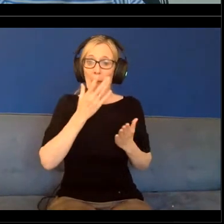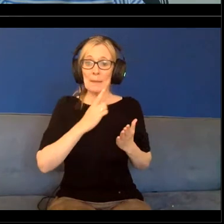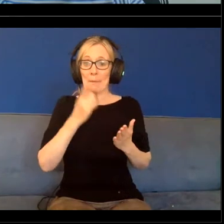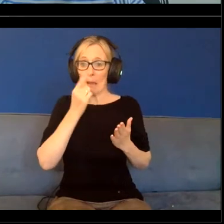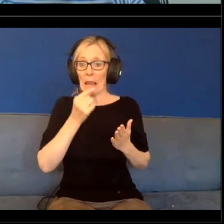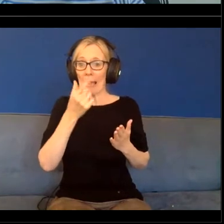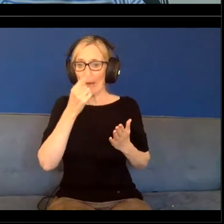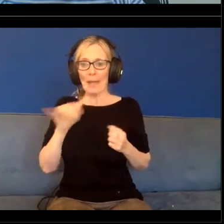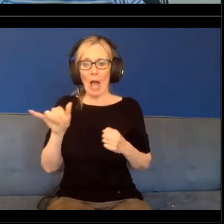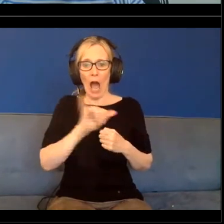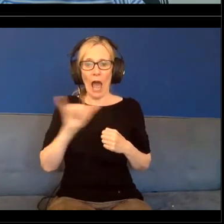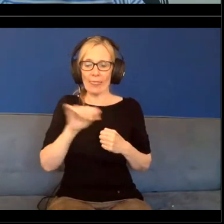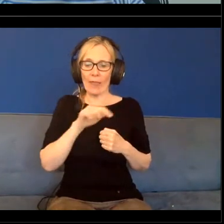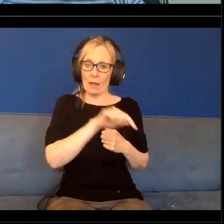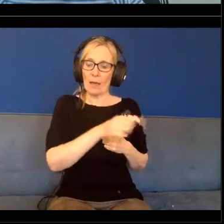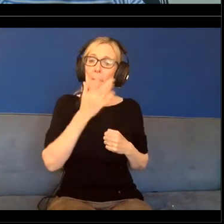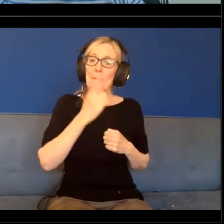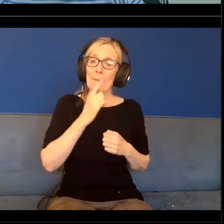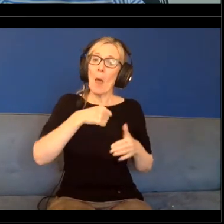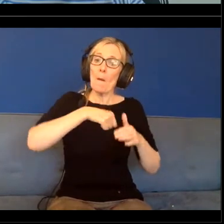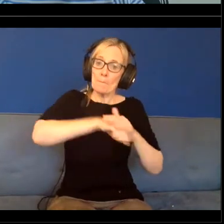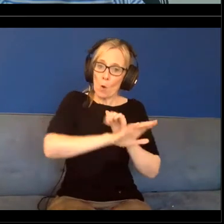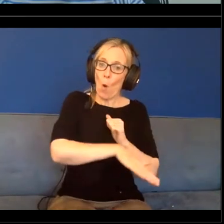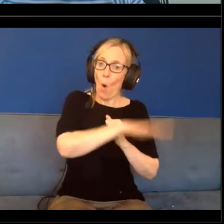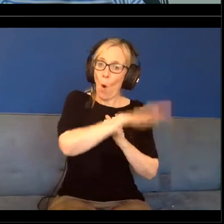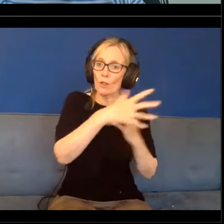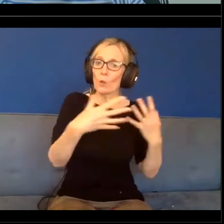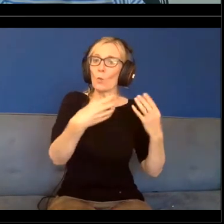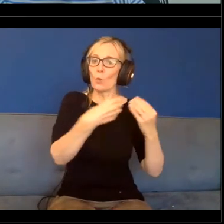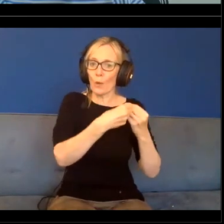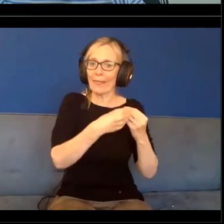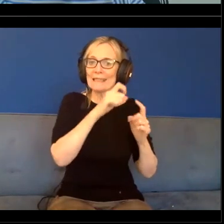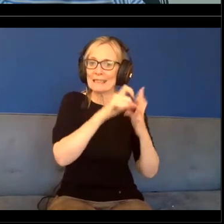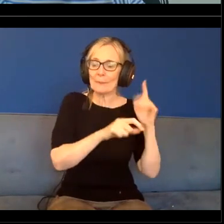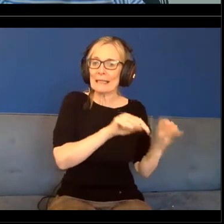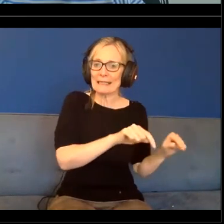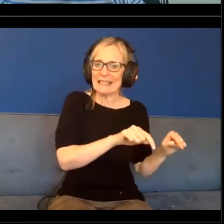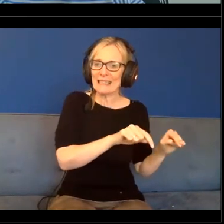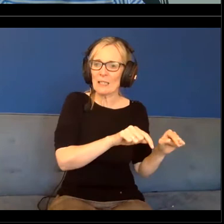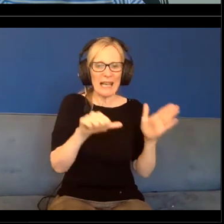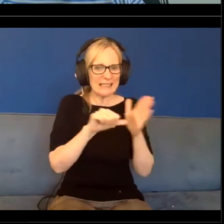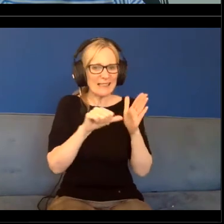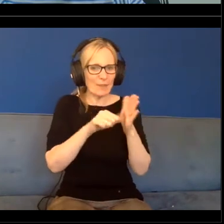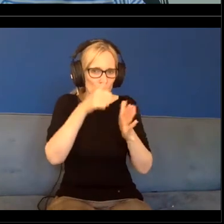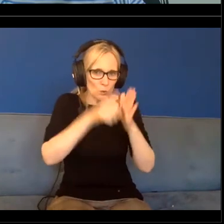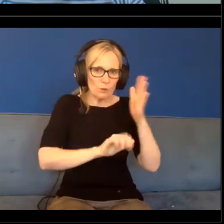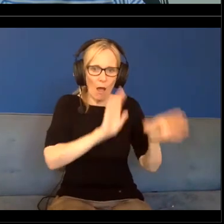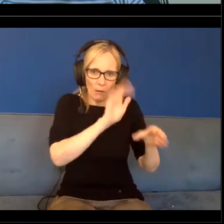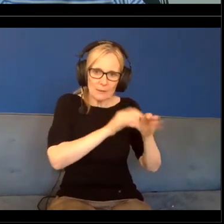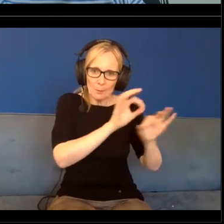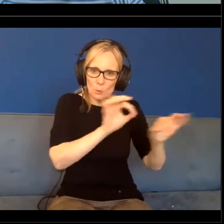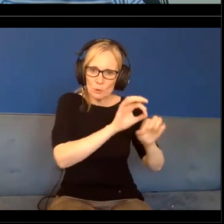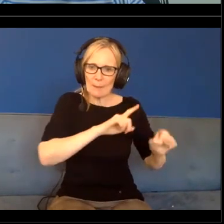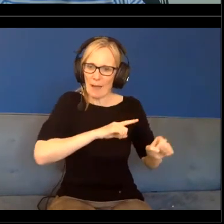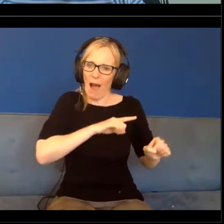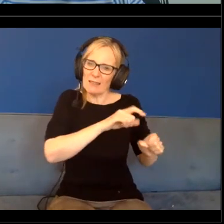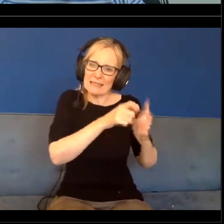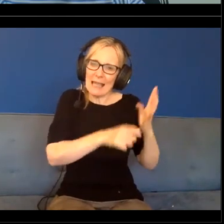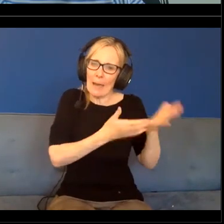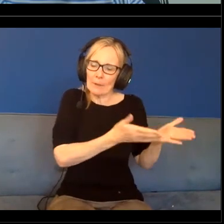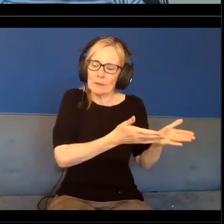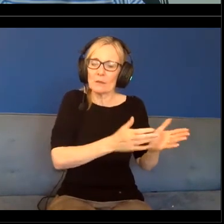categories: those who are born with a condition and perhaps never get started or find it difficult to get started because of their impairments, and